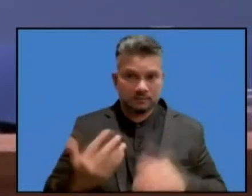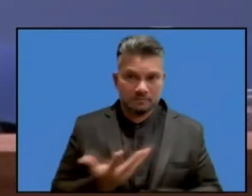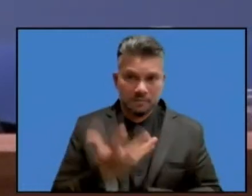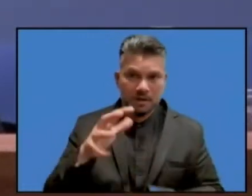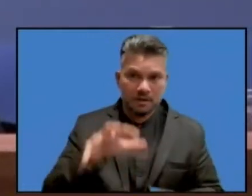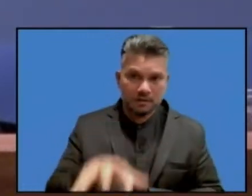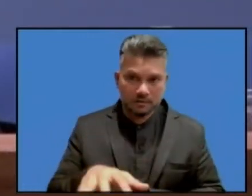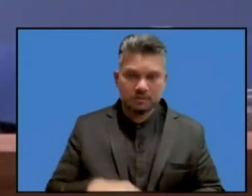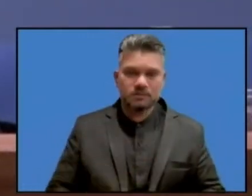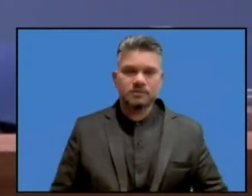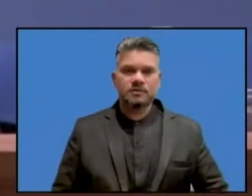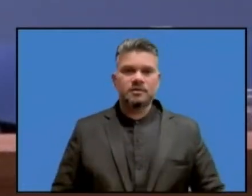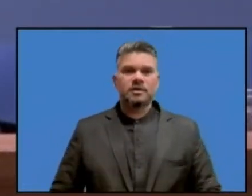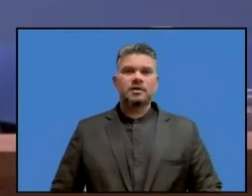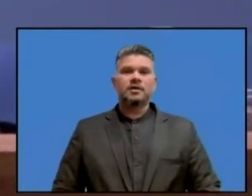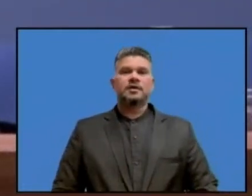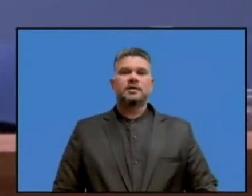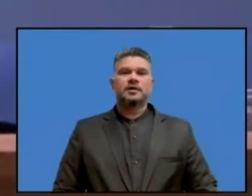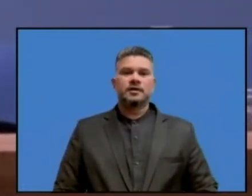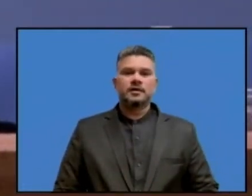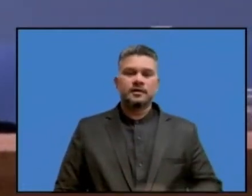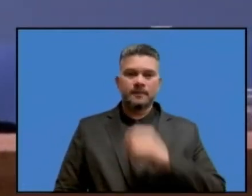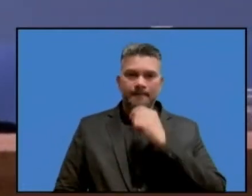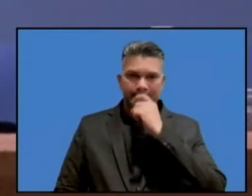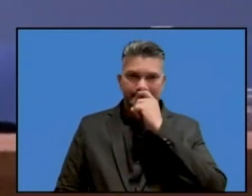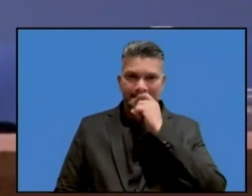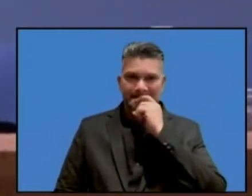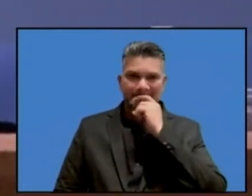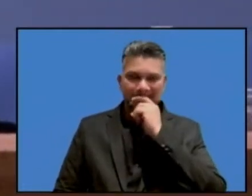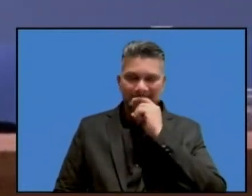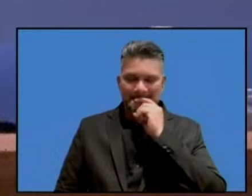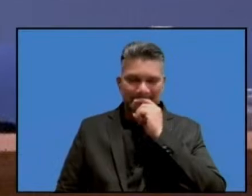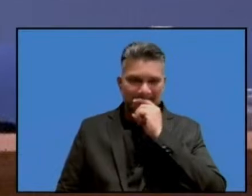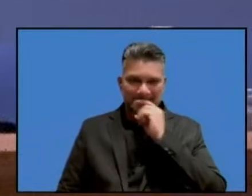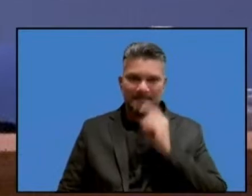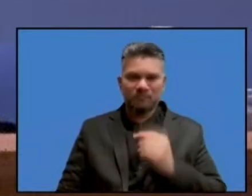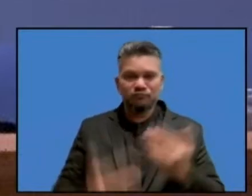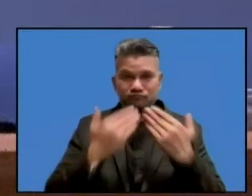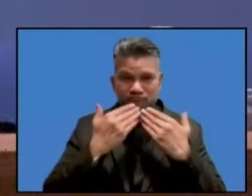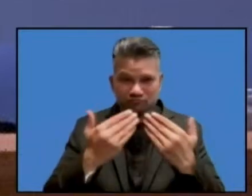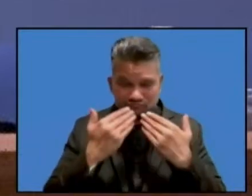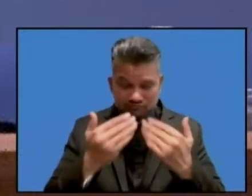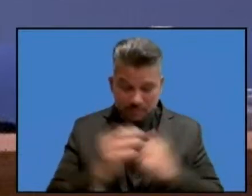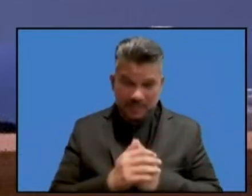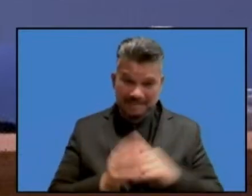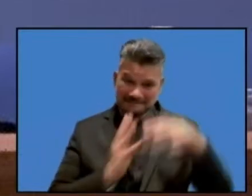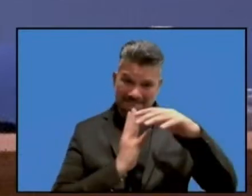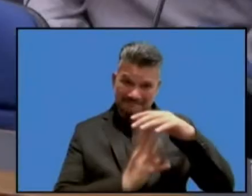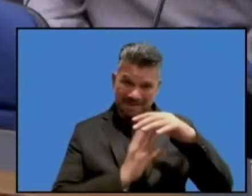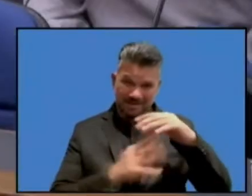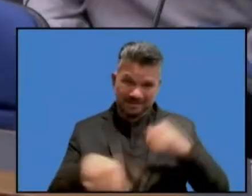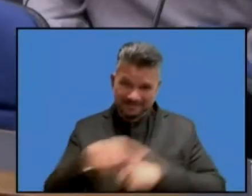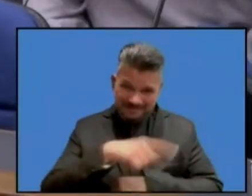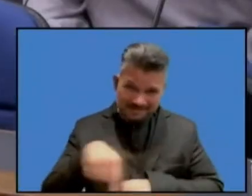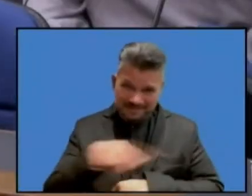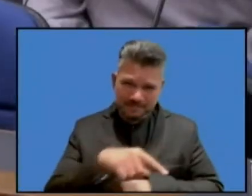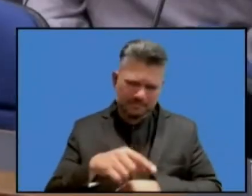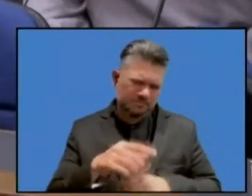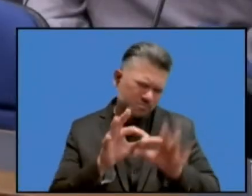Madam Chair, distinguished delegates, migration statistics are important to evaluate migration patterns